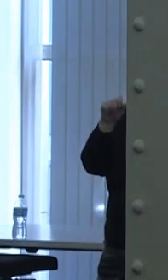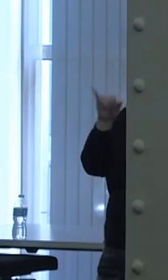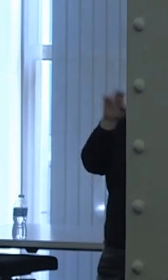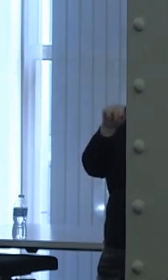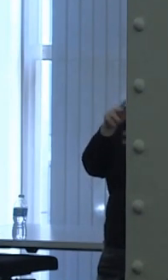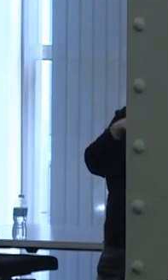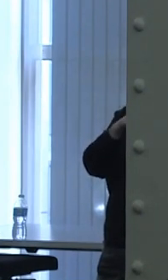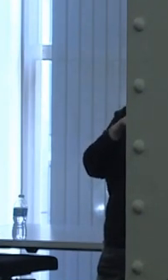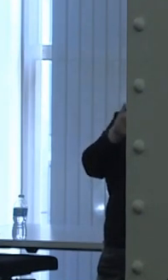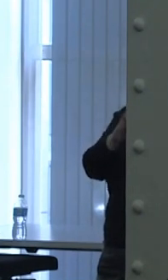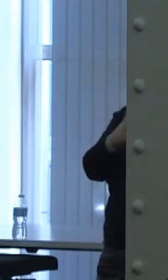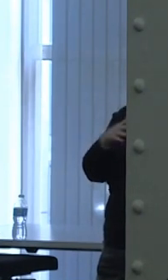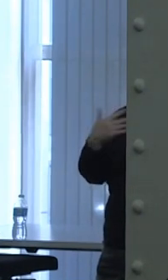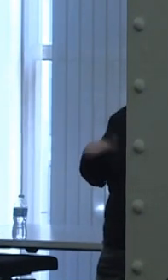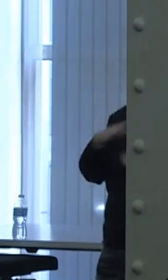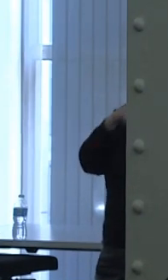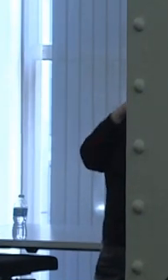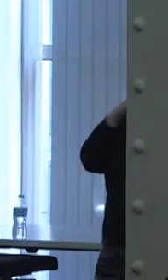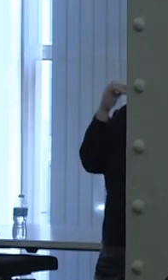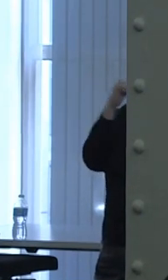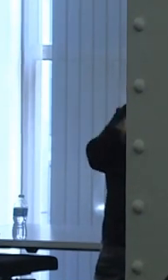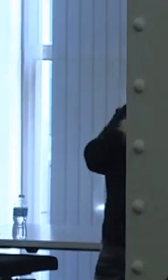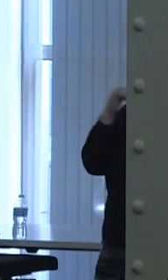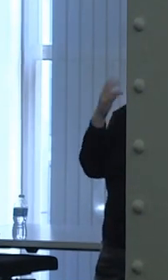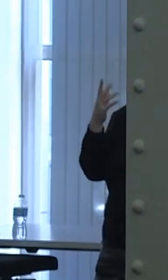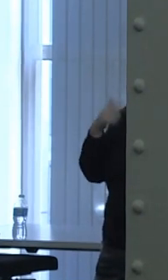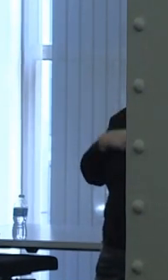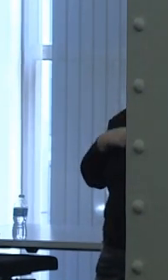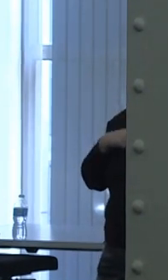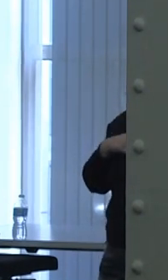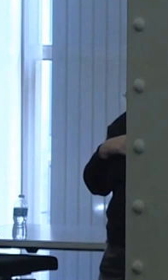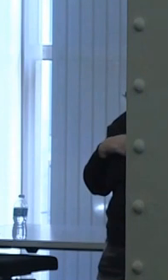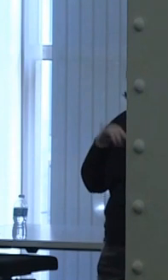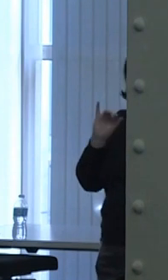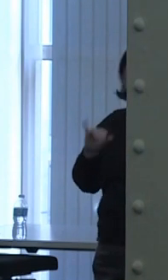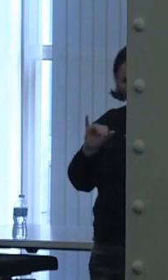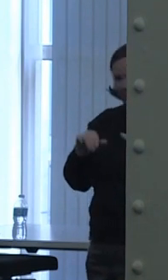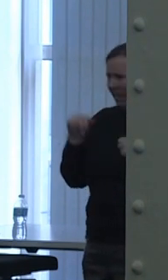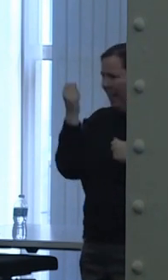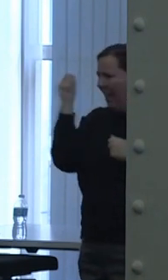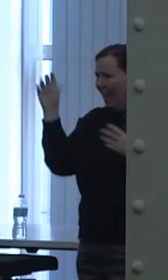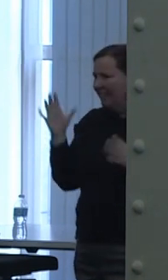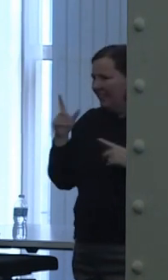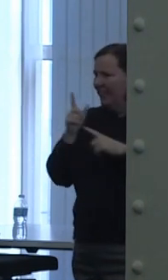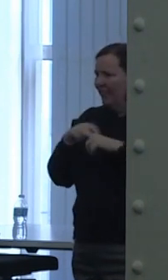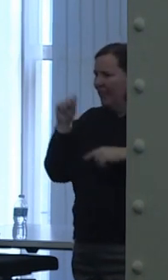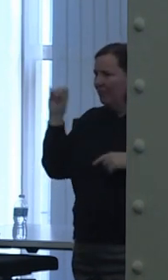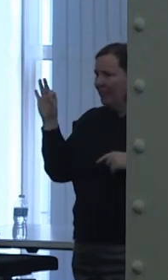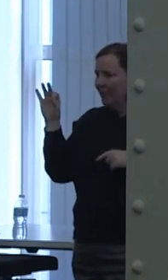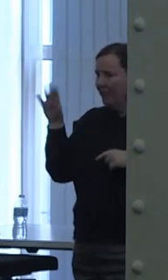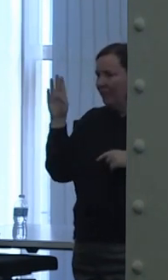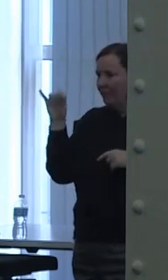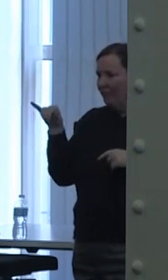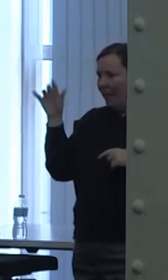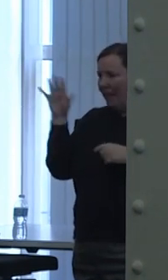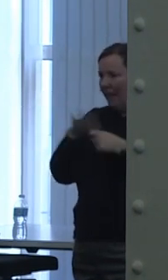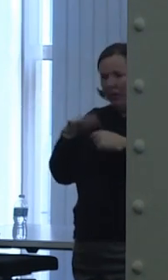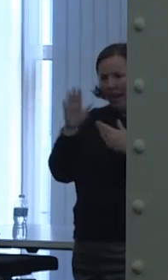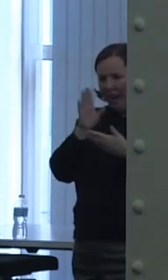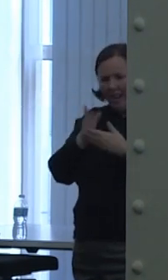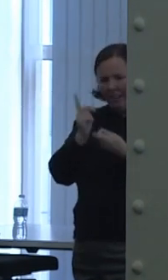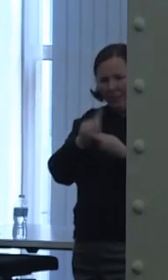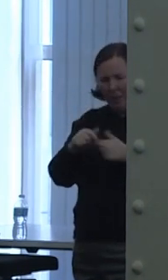community. And it blew me away because A, here was an activist from the Bay Area that I didn't know. But